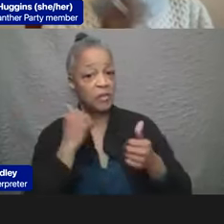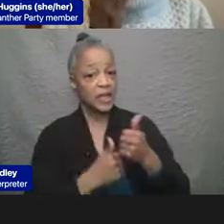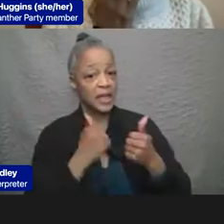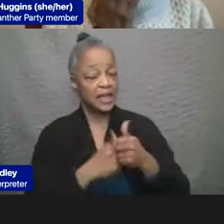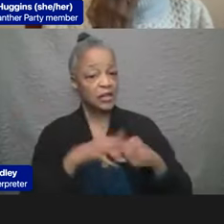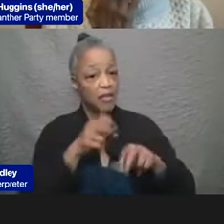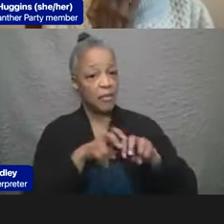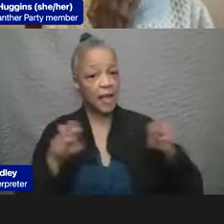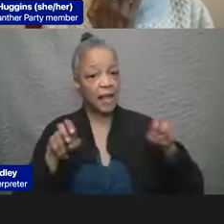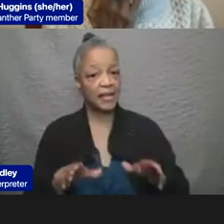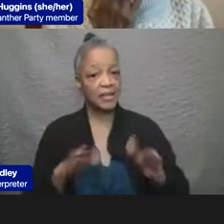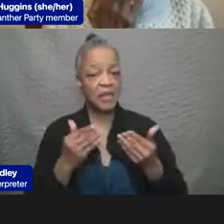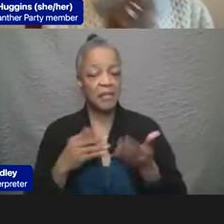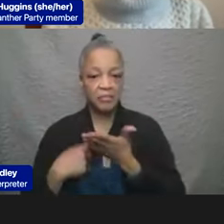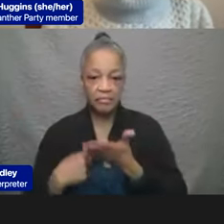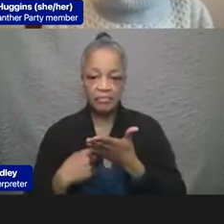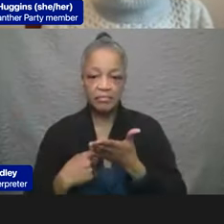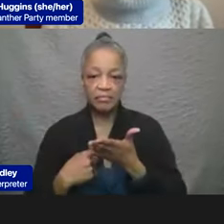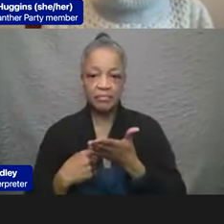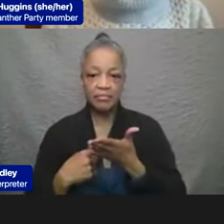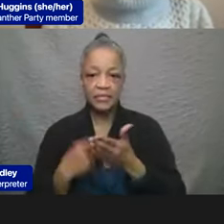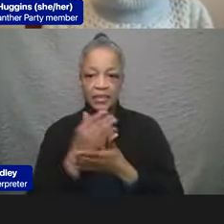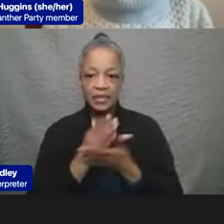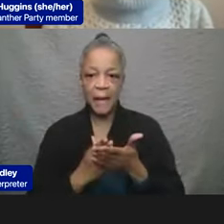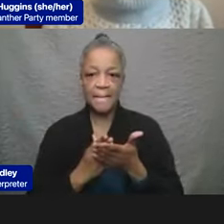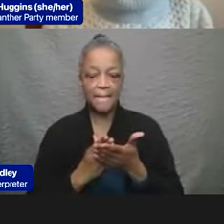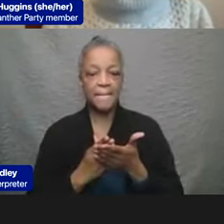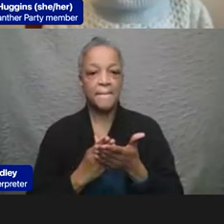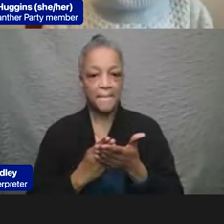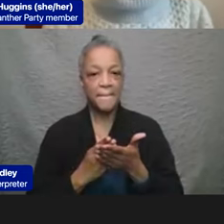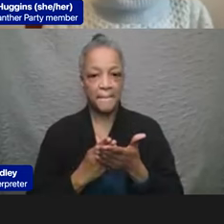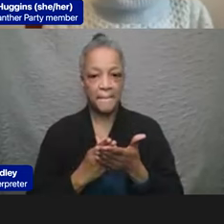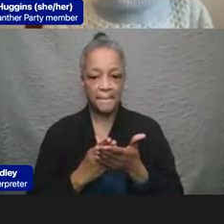panelists. Maybe going into some of that,